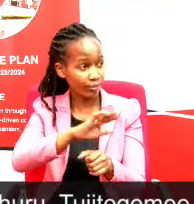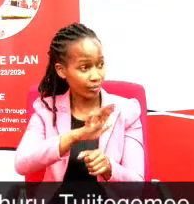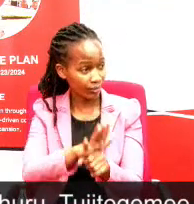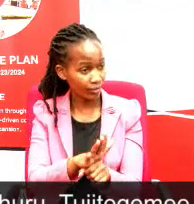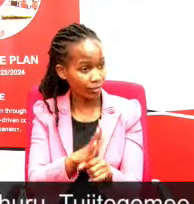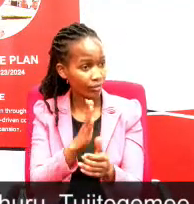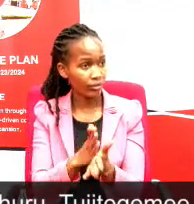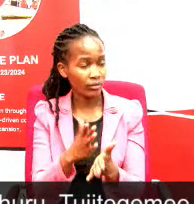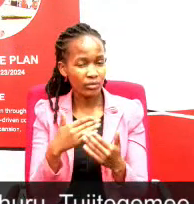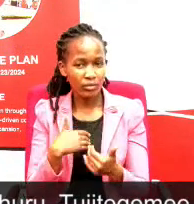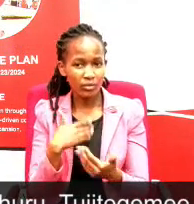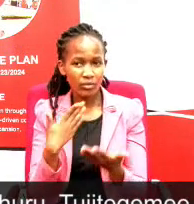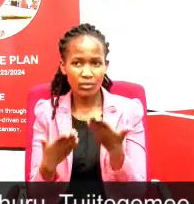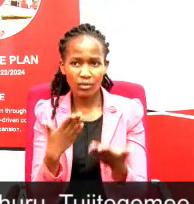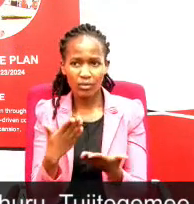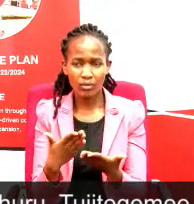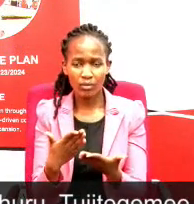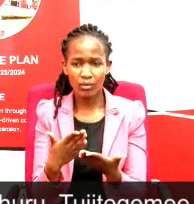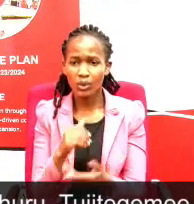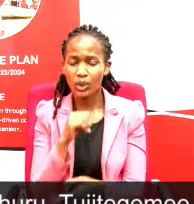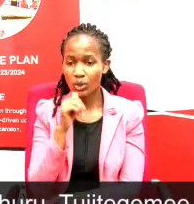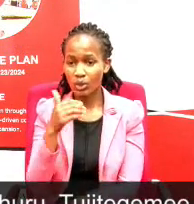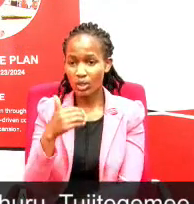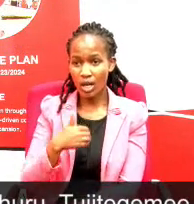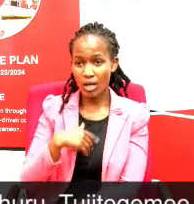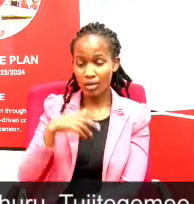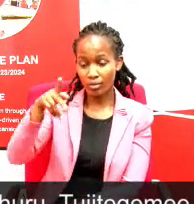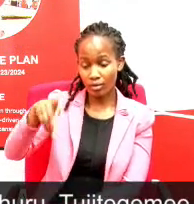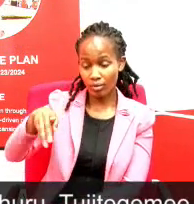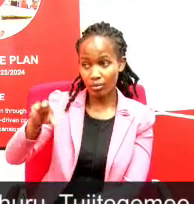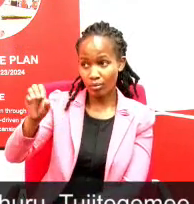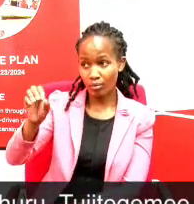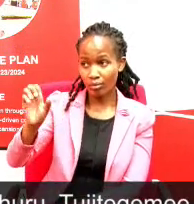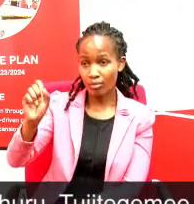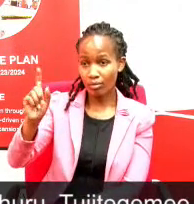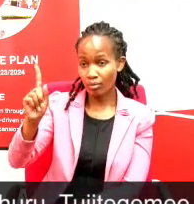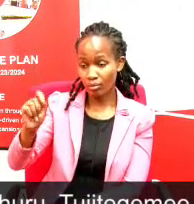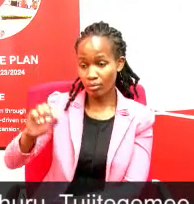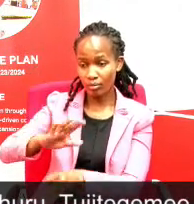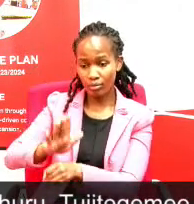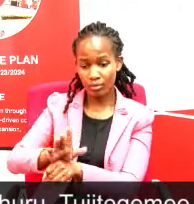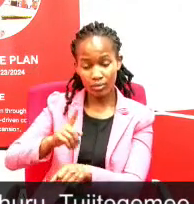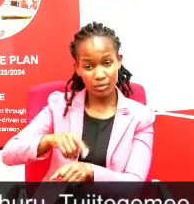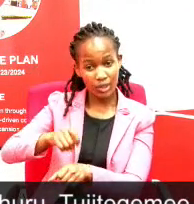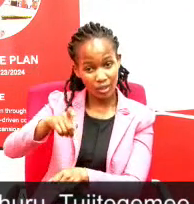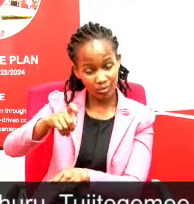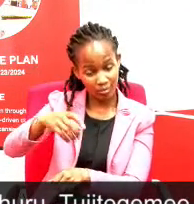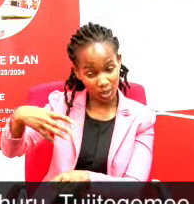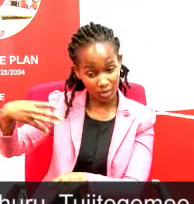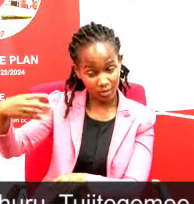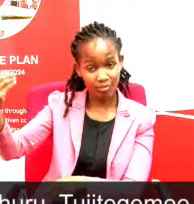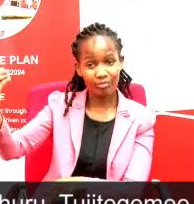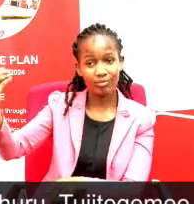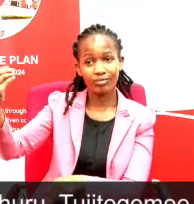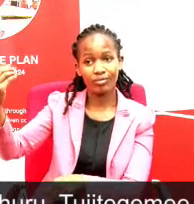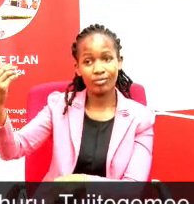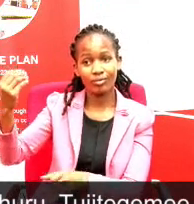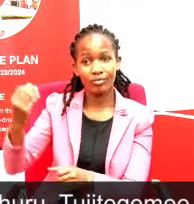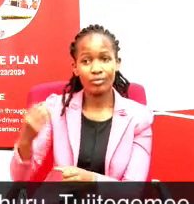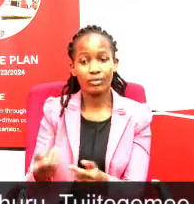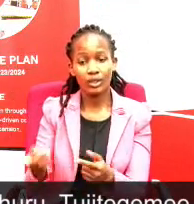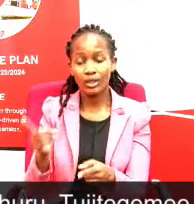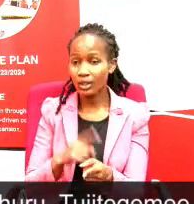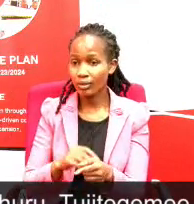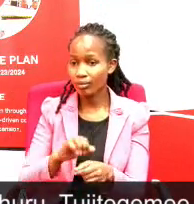that there is probably no post-COVID for a while. Once that virus got out, it is with